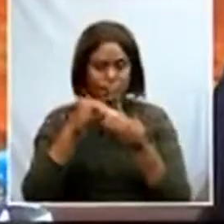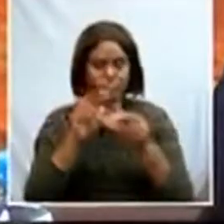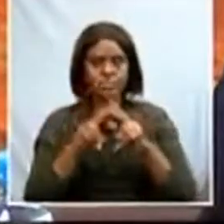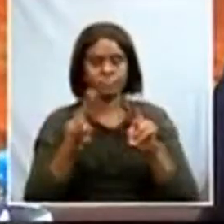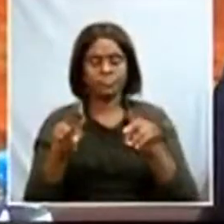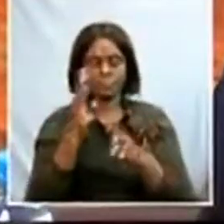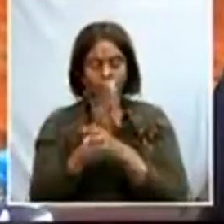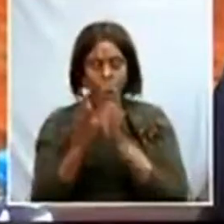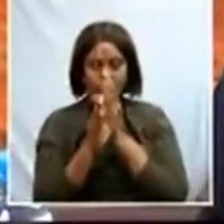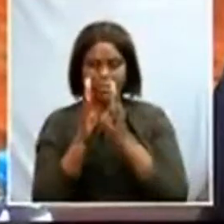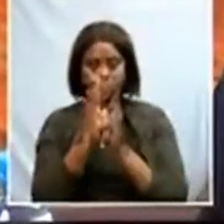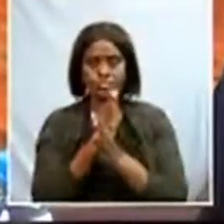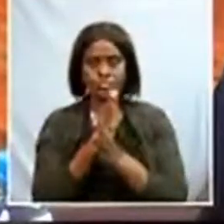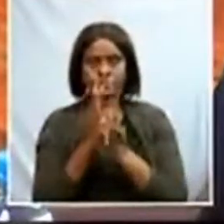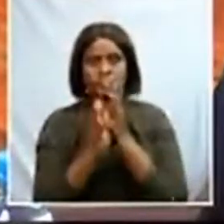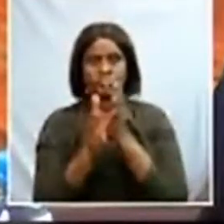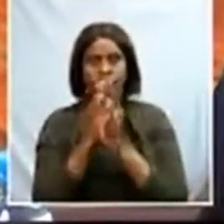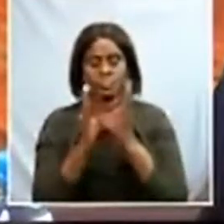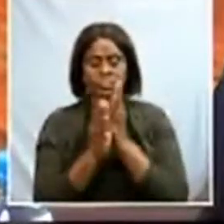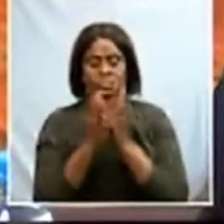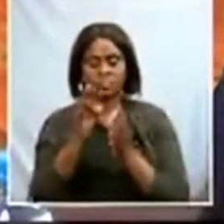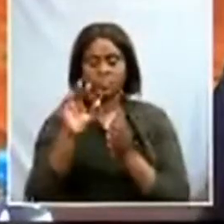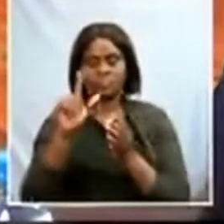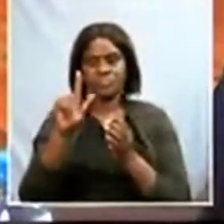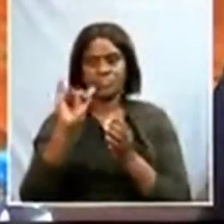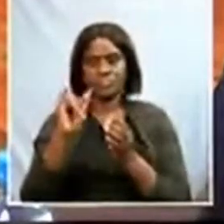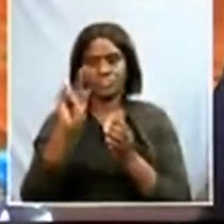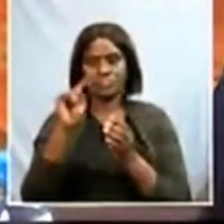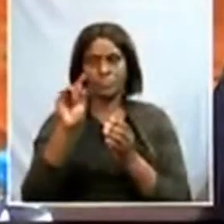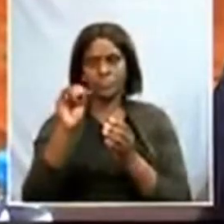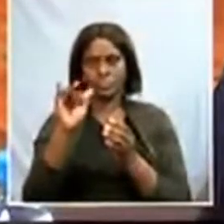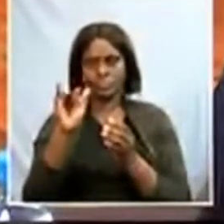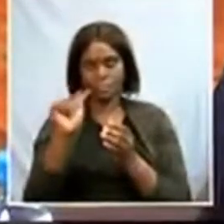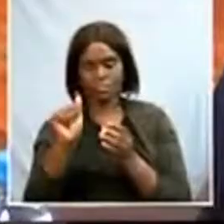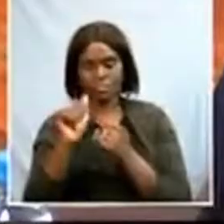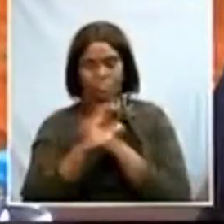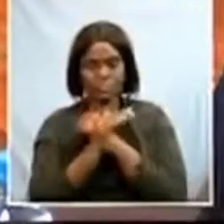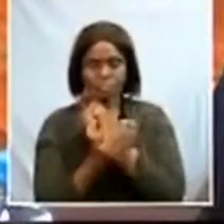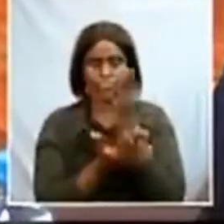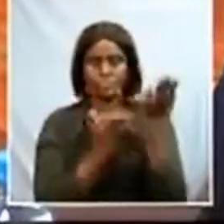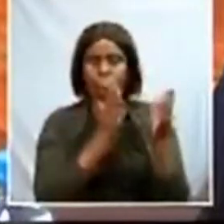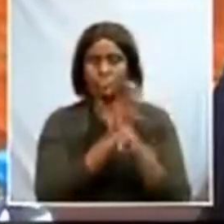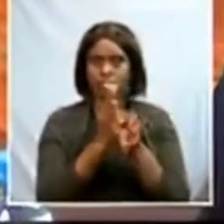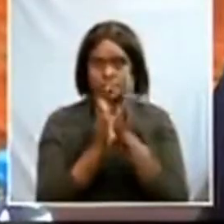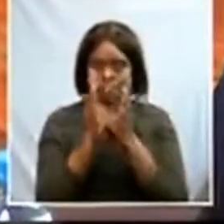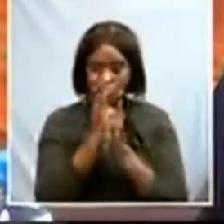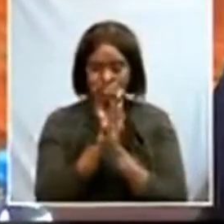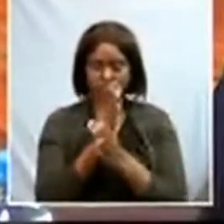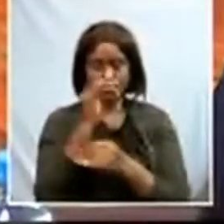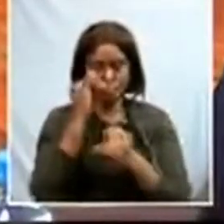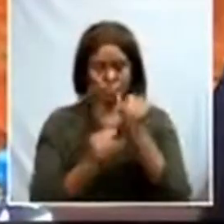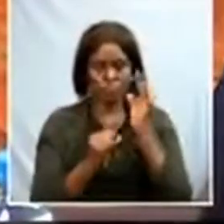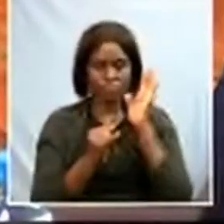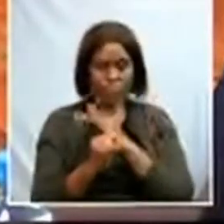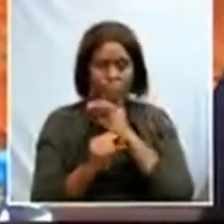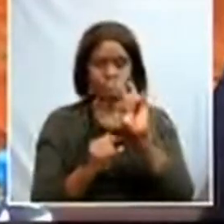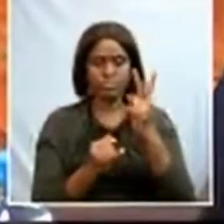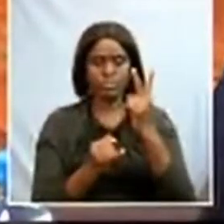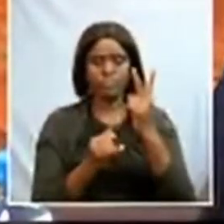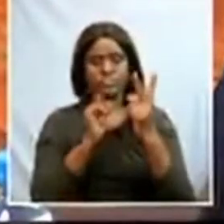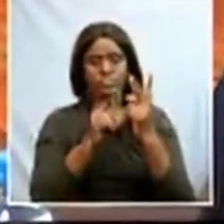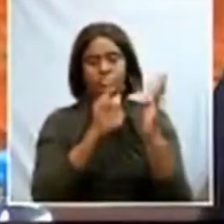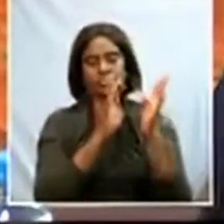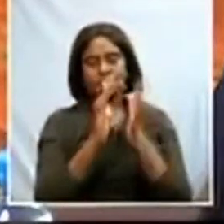the construction of the Ritoya Maternity Annex, Phase 1 is complete. Phase 2 is